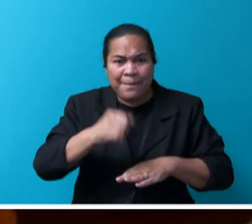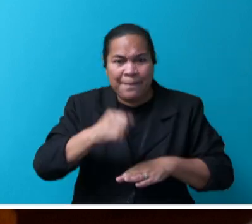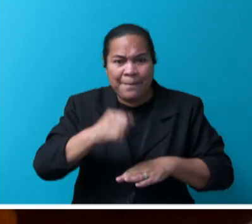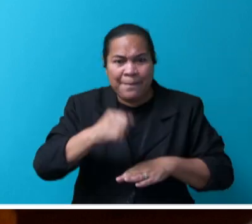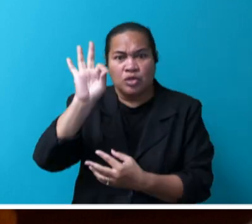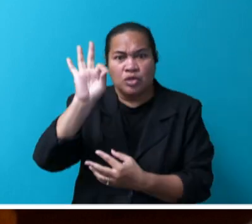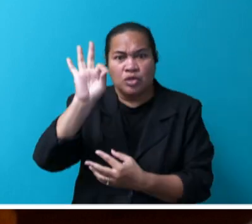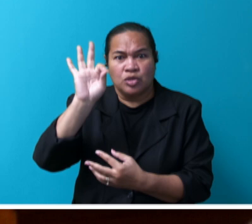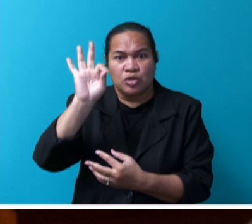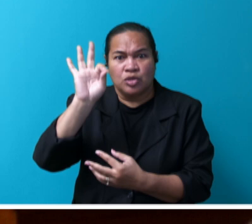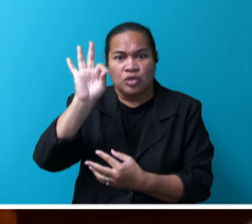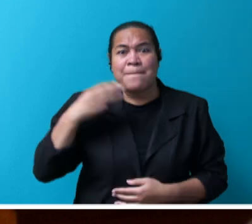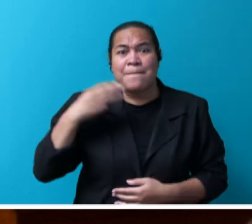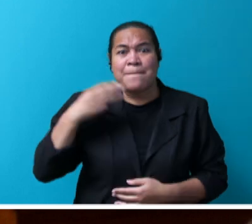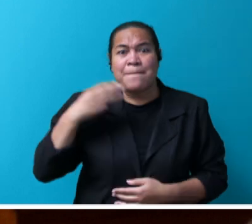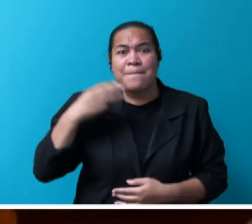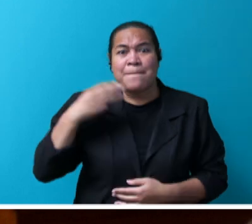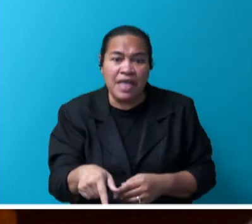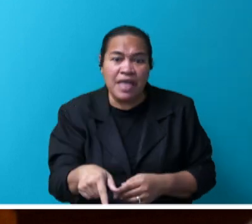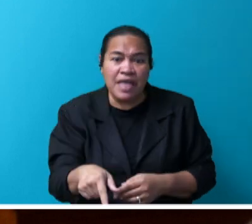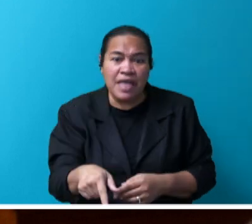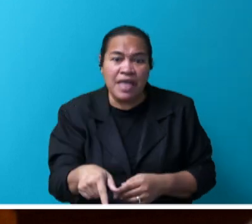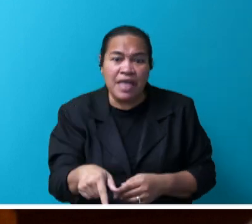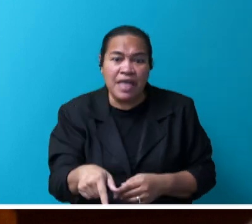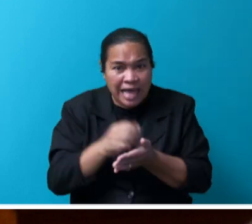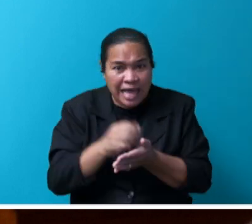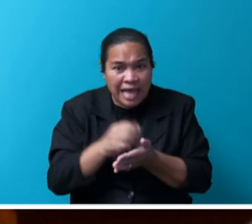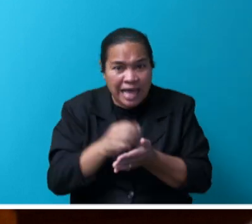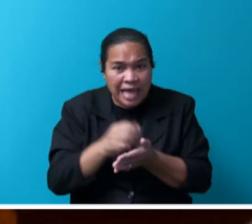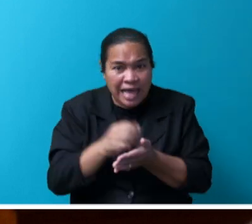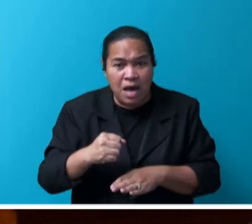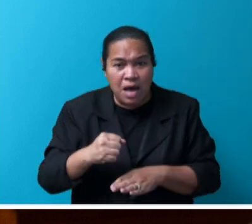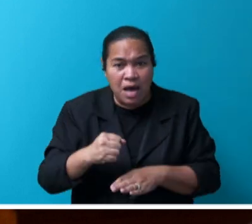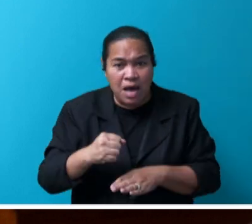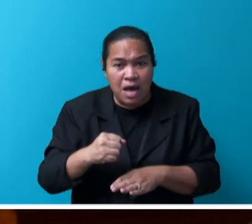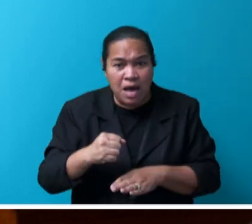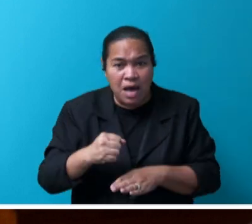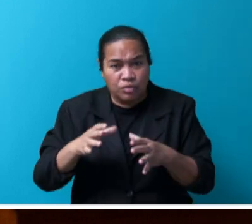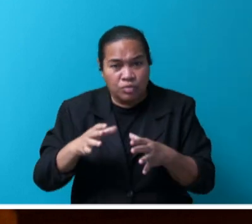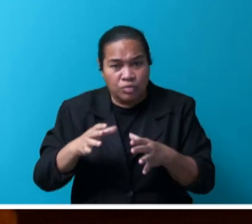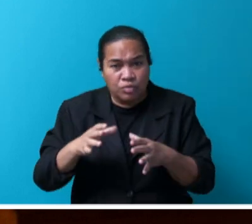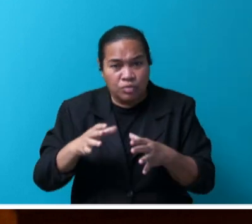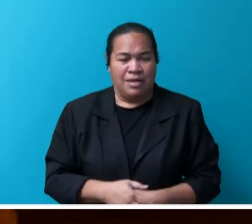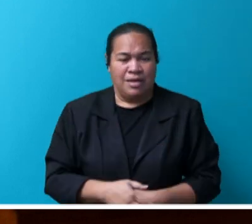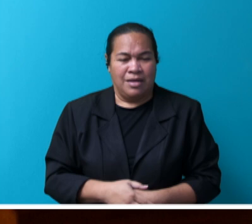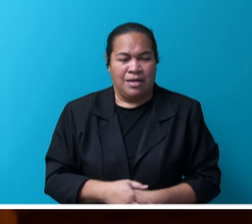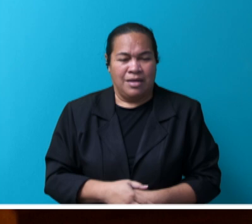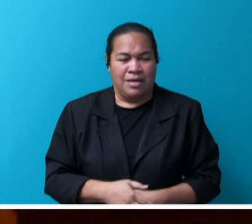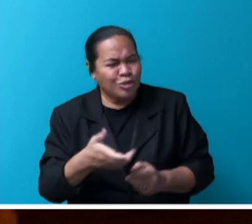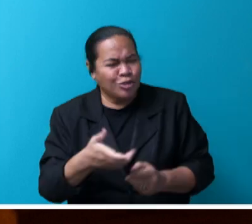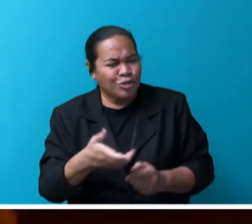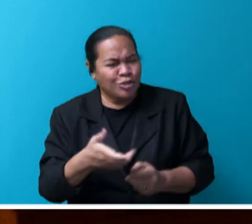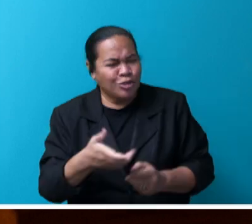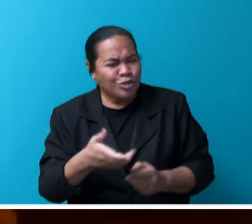not match the action. The delivery of the 2025 and 2026 national budget